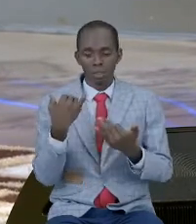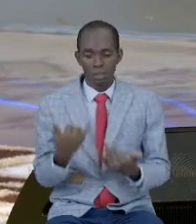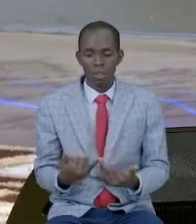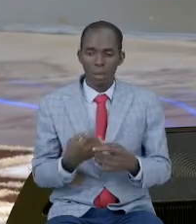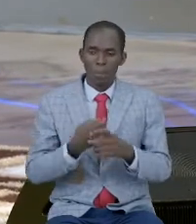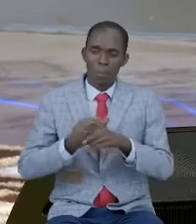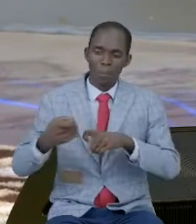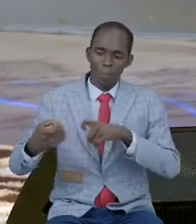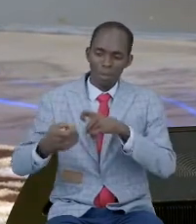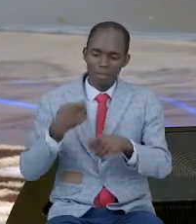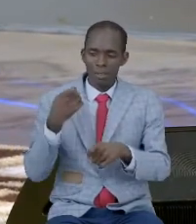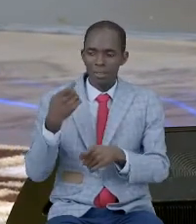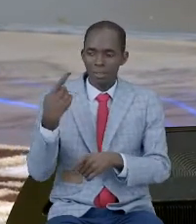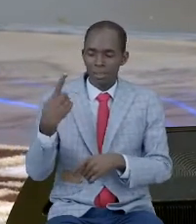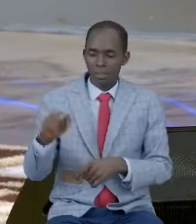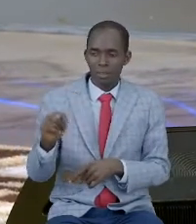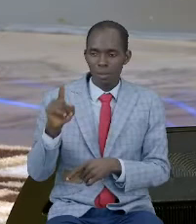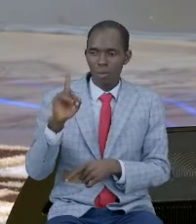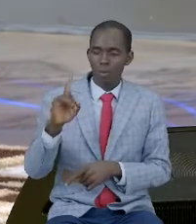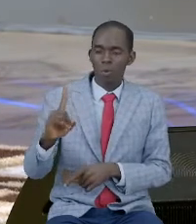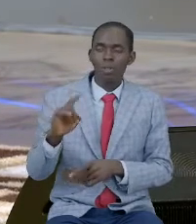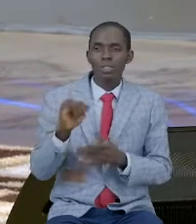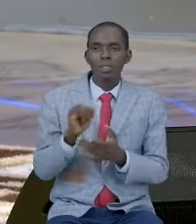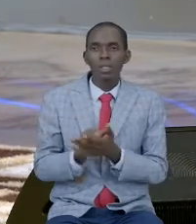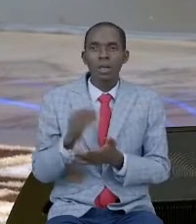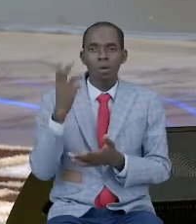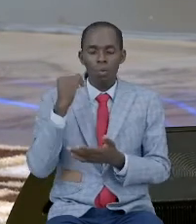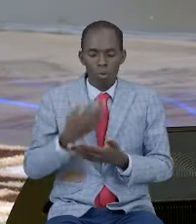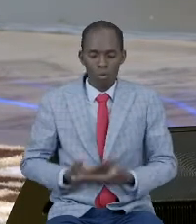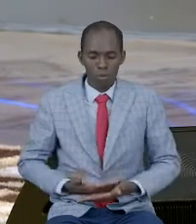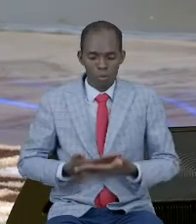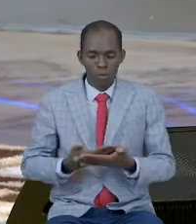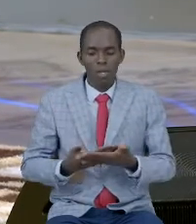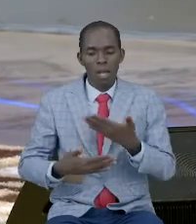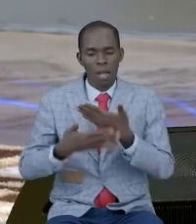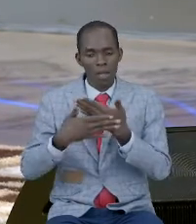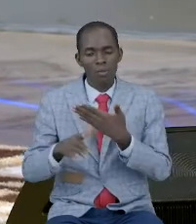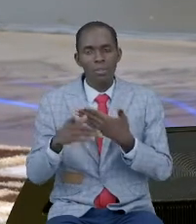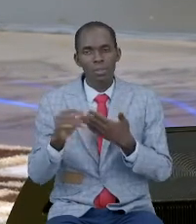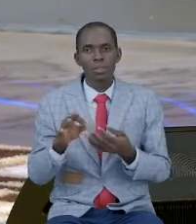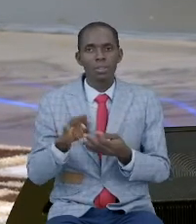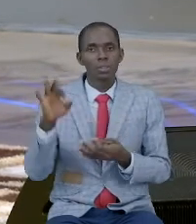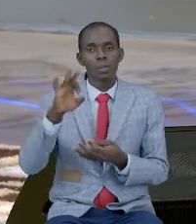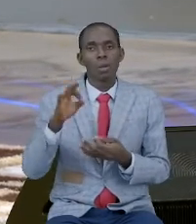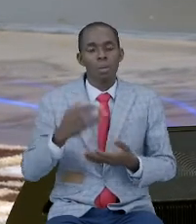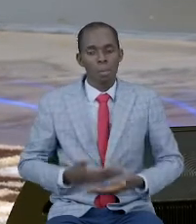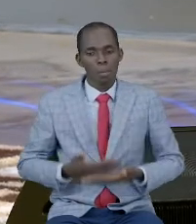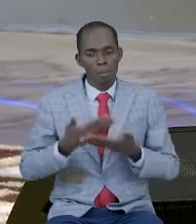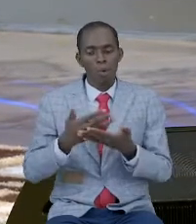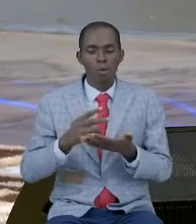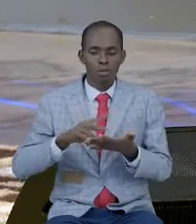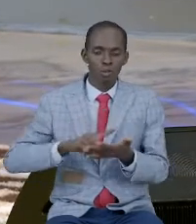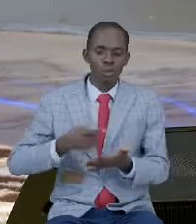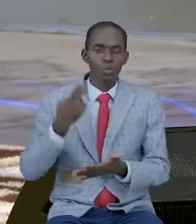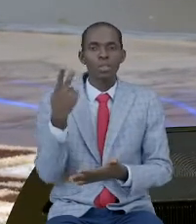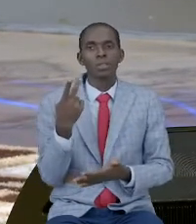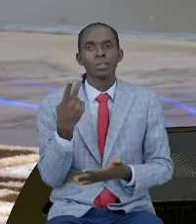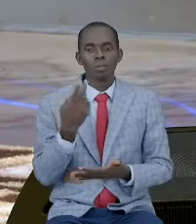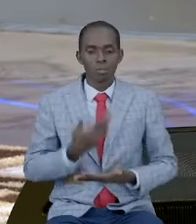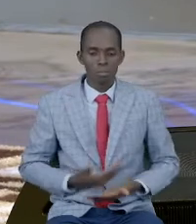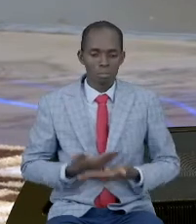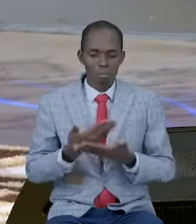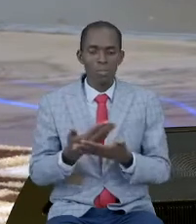persecuted him that was born after the spirit, born twice, born